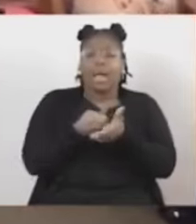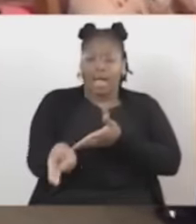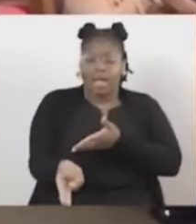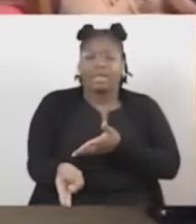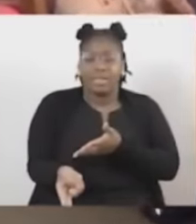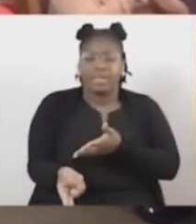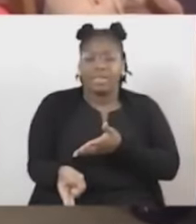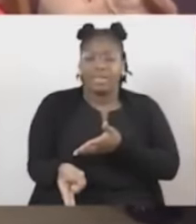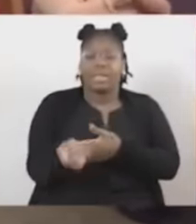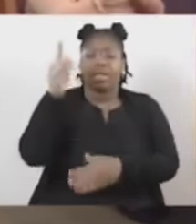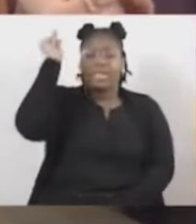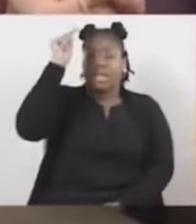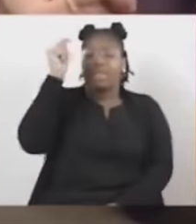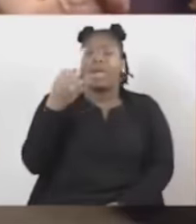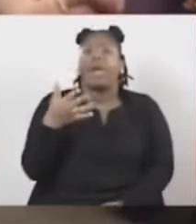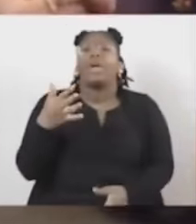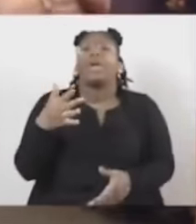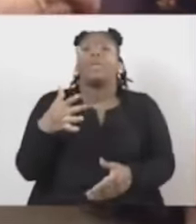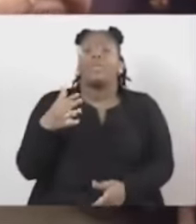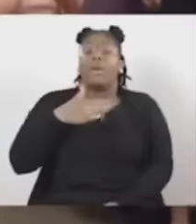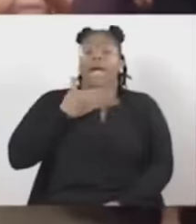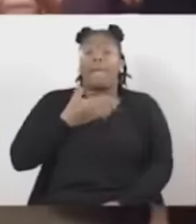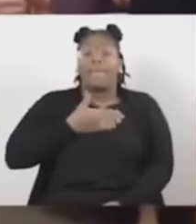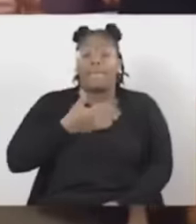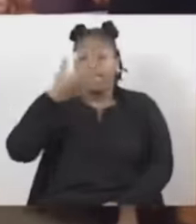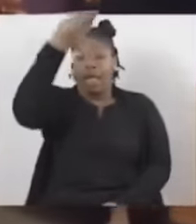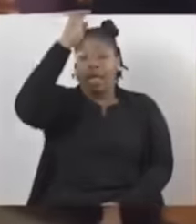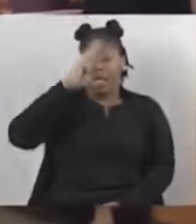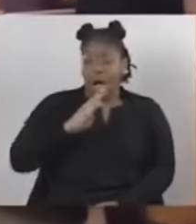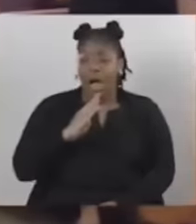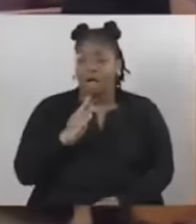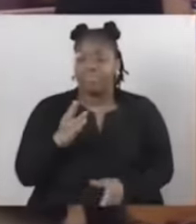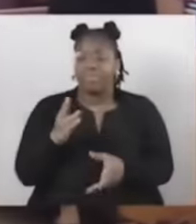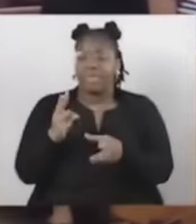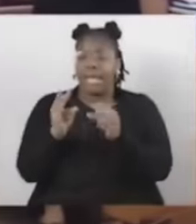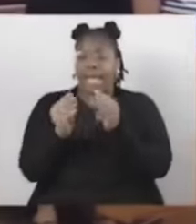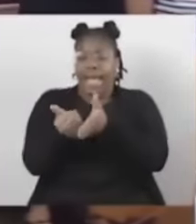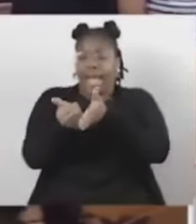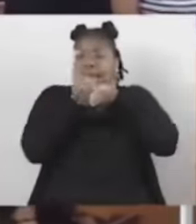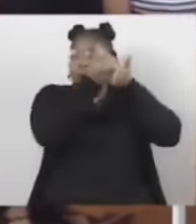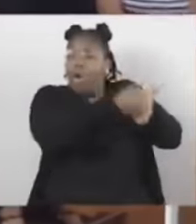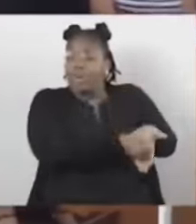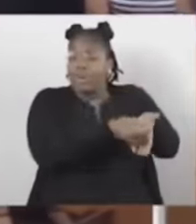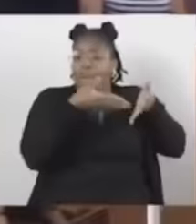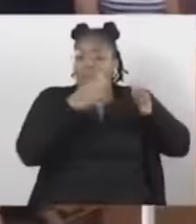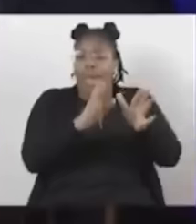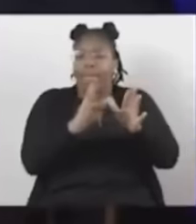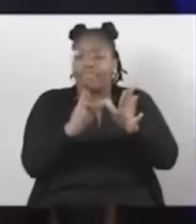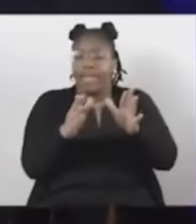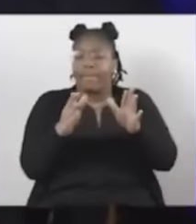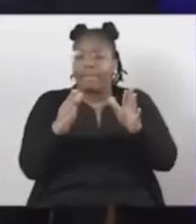the way he did, when he did, where he did, because he did it in a way that protected your